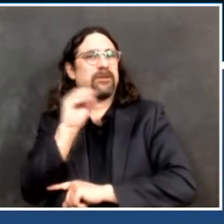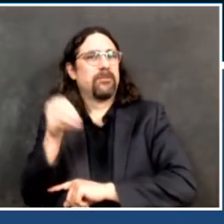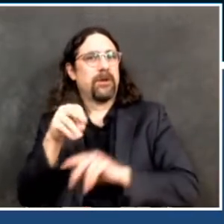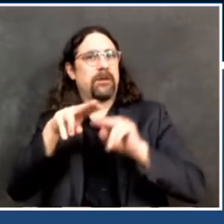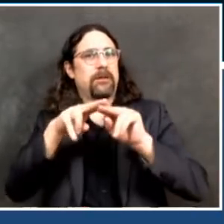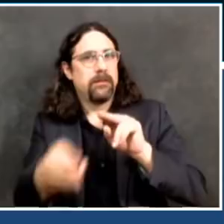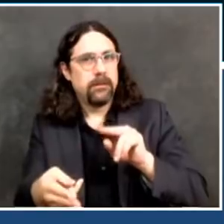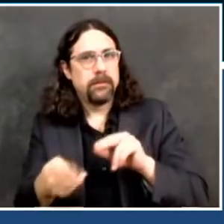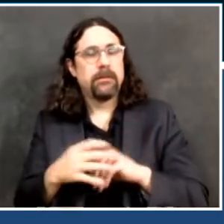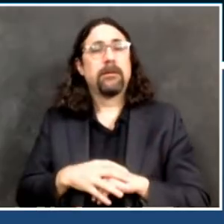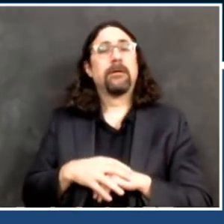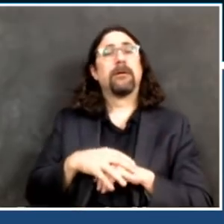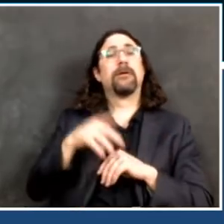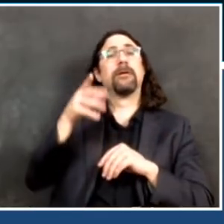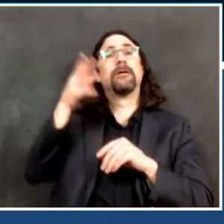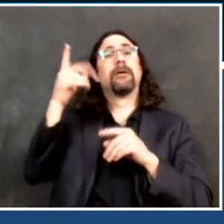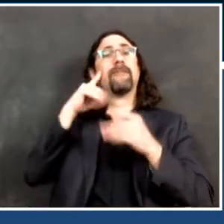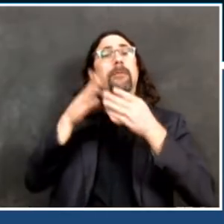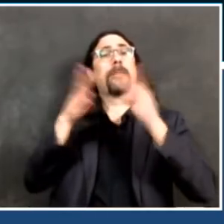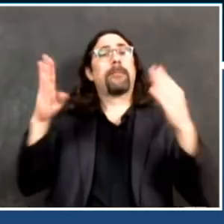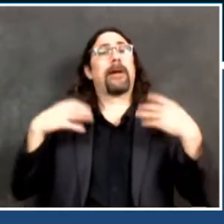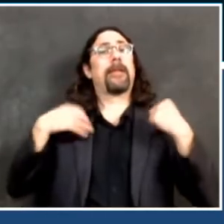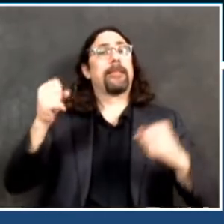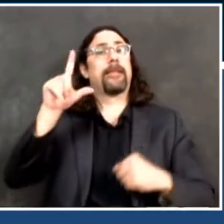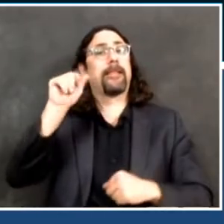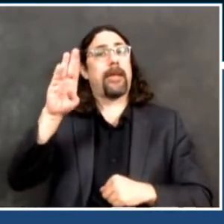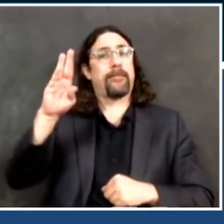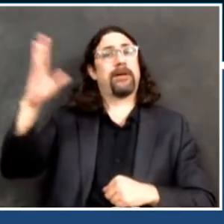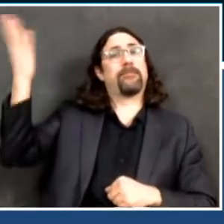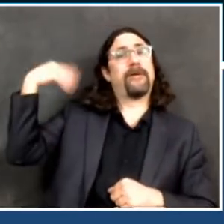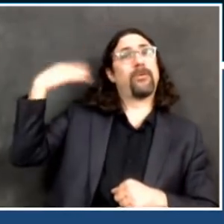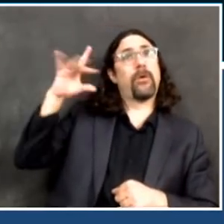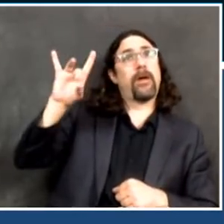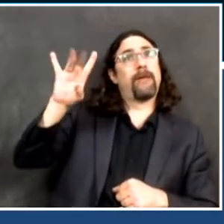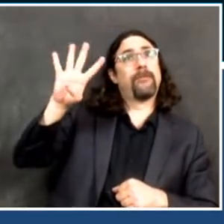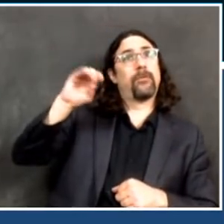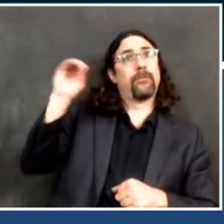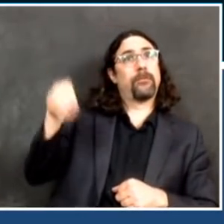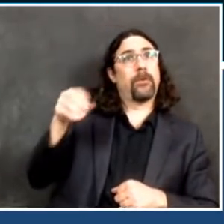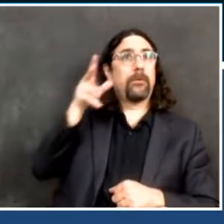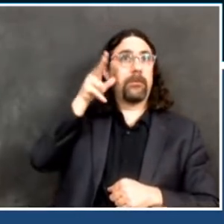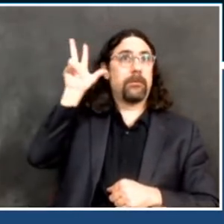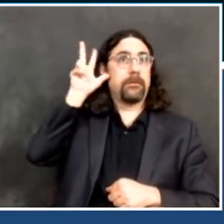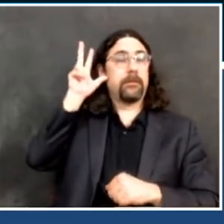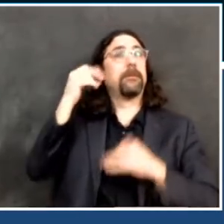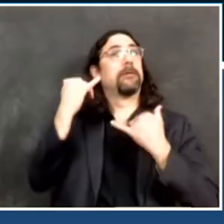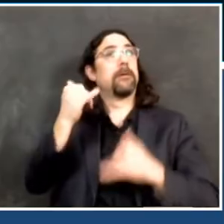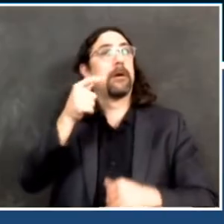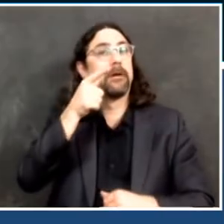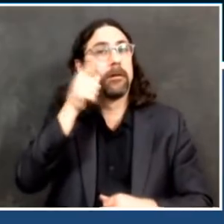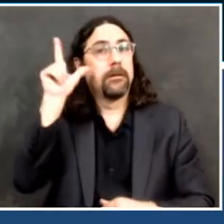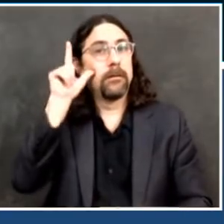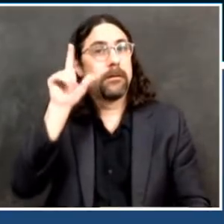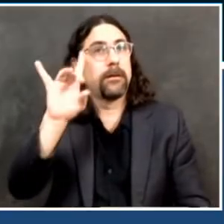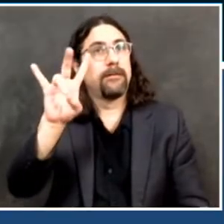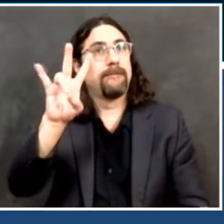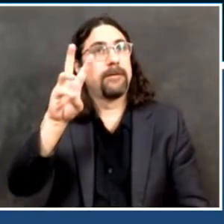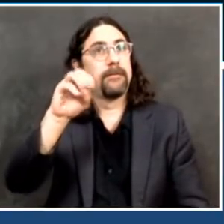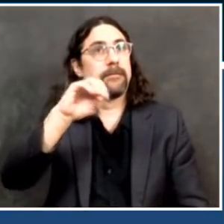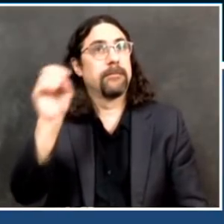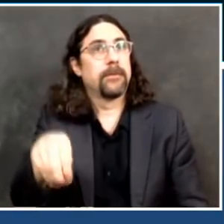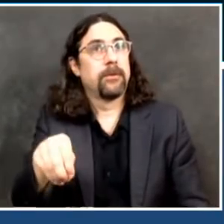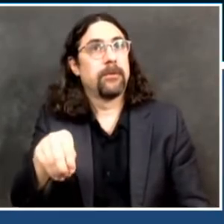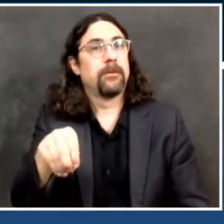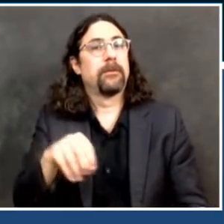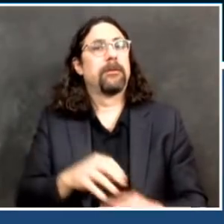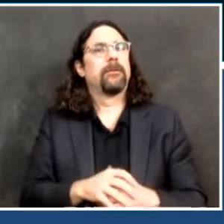we can show you every day that there are continue to be signs of progress, these indicators and others, is a testament to what all